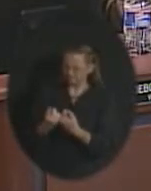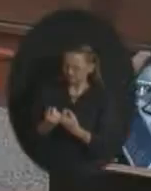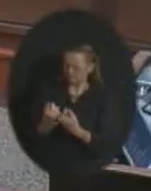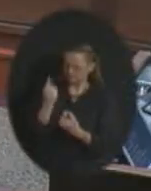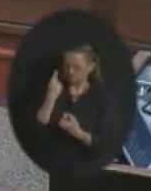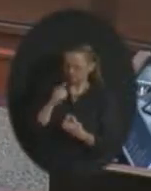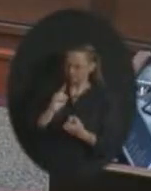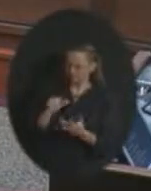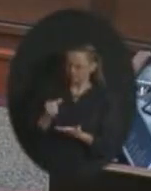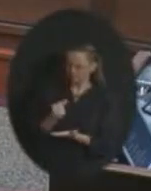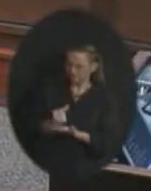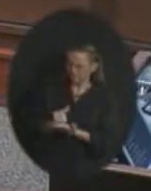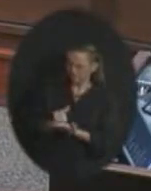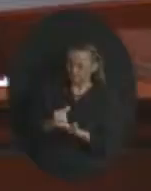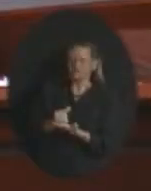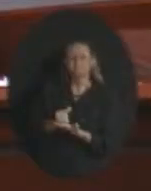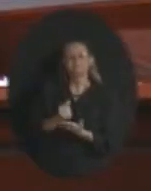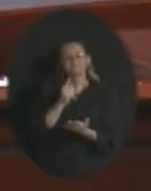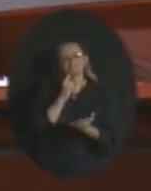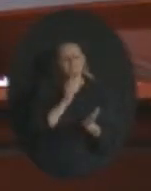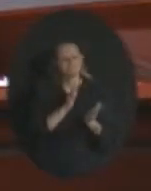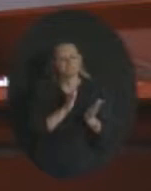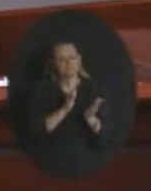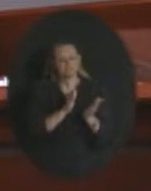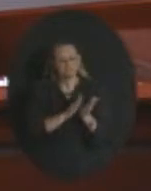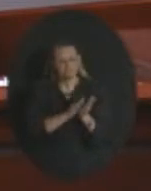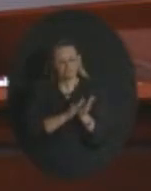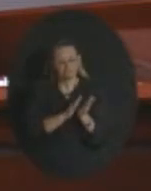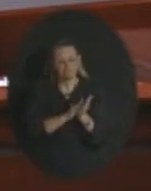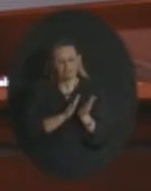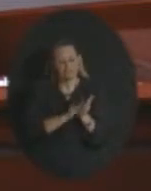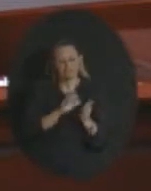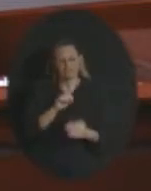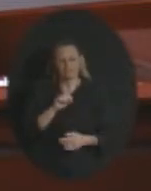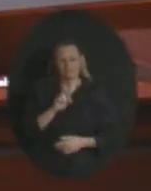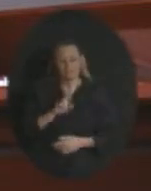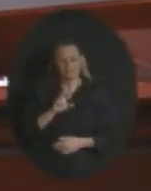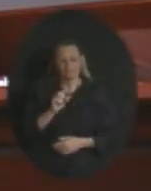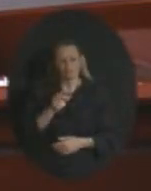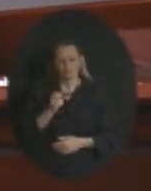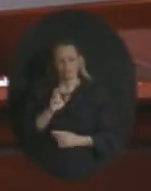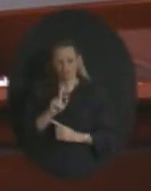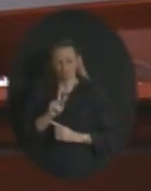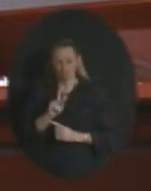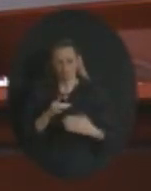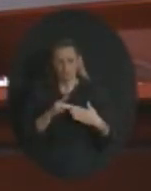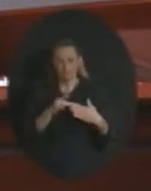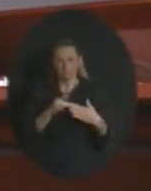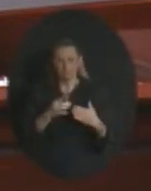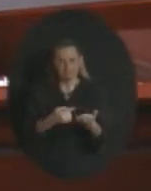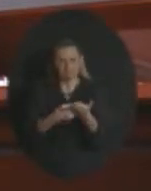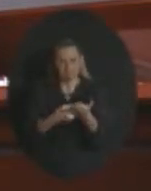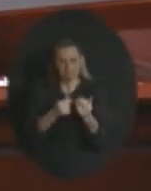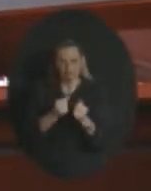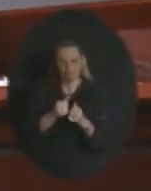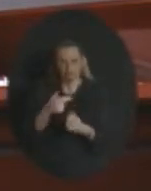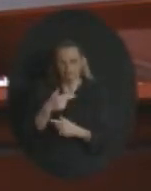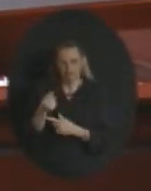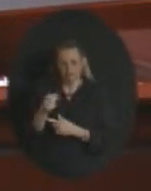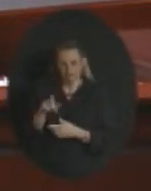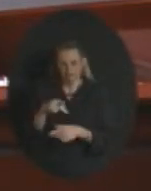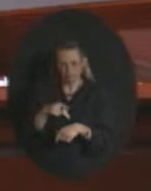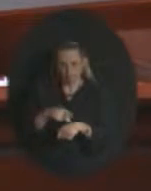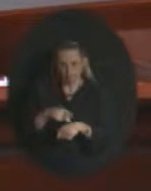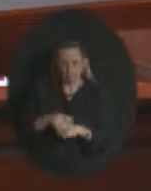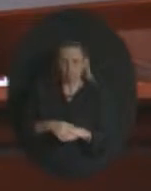I want to give some credit to Dr. Shirk for leading high school principals through this study and continued discussion. The high school principals struggle with it. They like it in